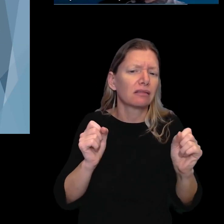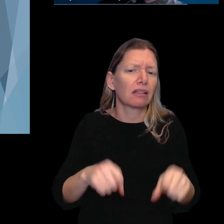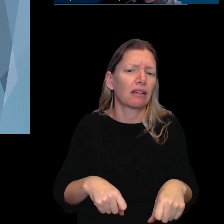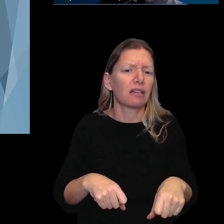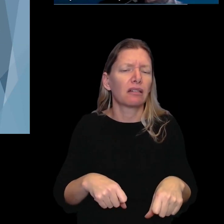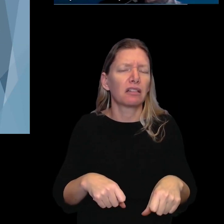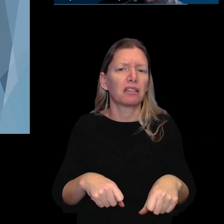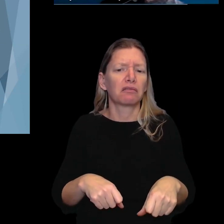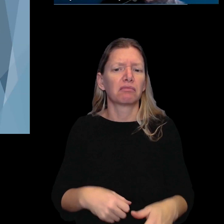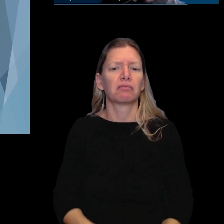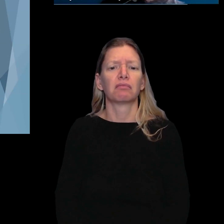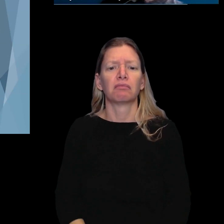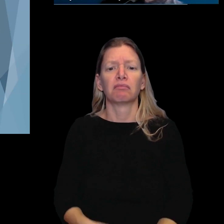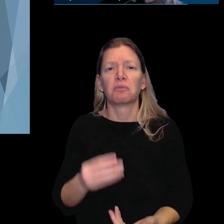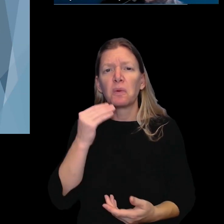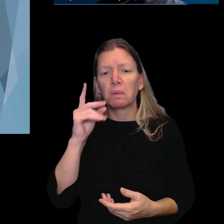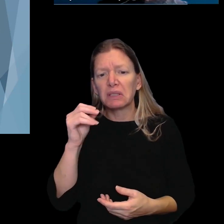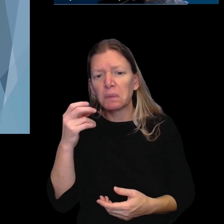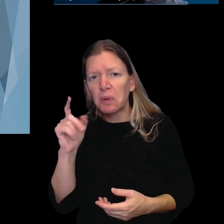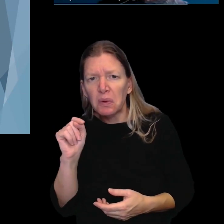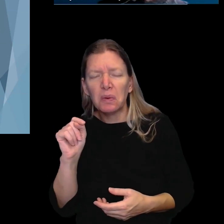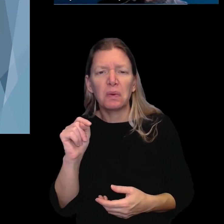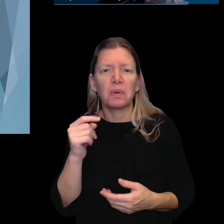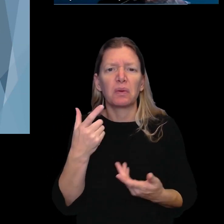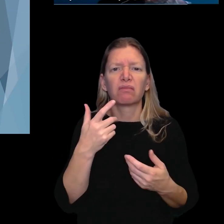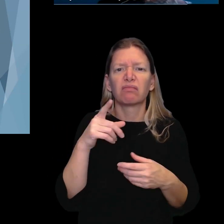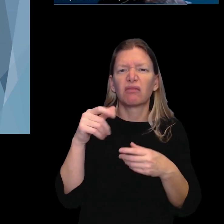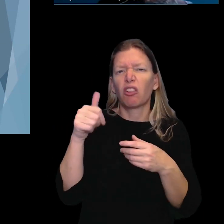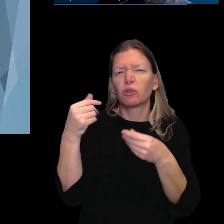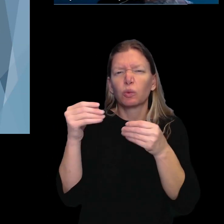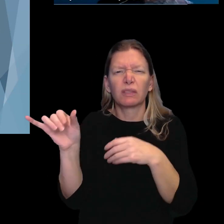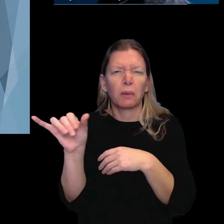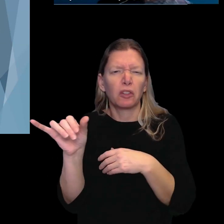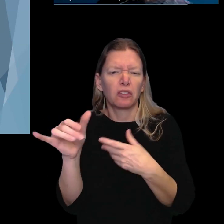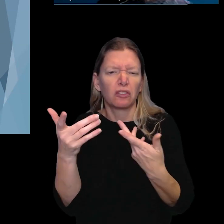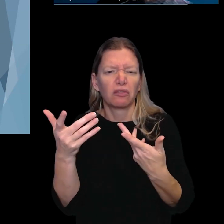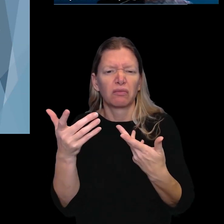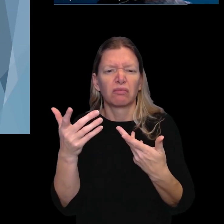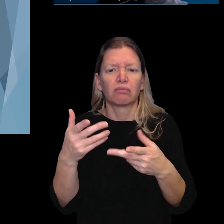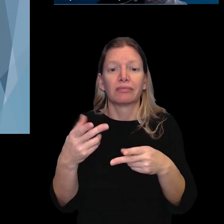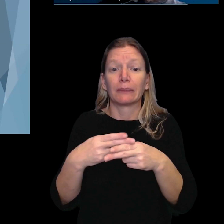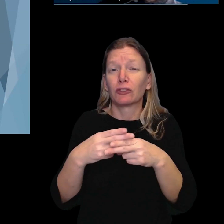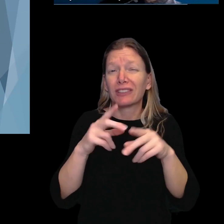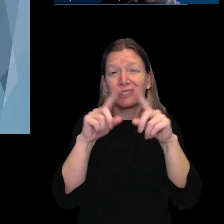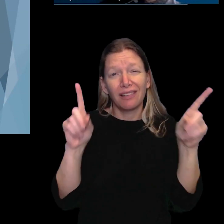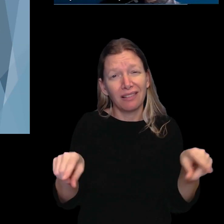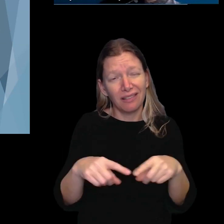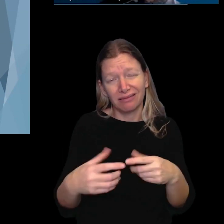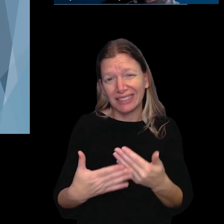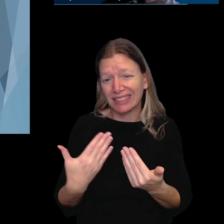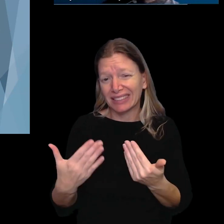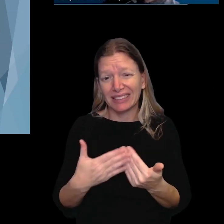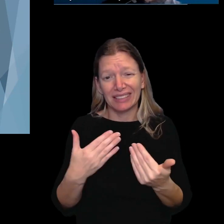can be gotten pretty readily built for purpose from like Home Depot and other hardware stores. And